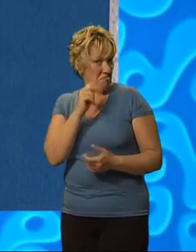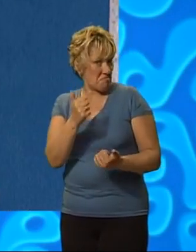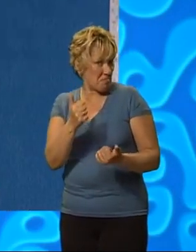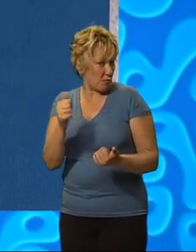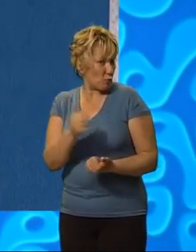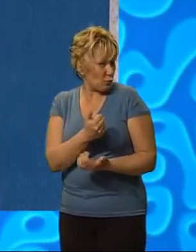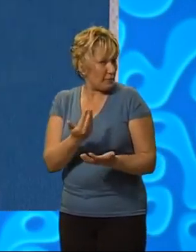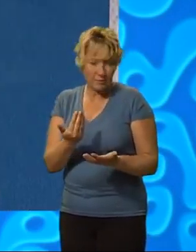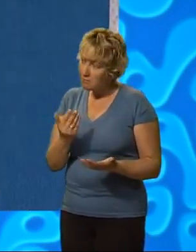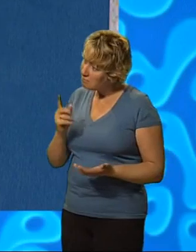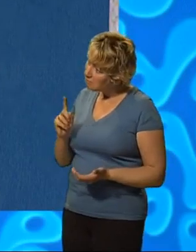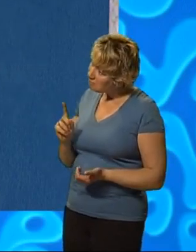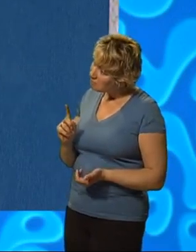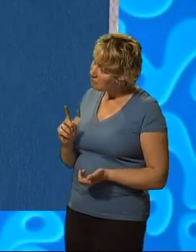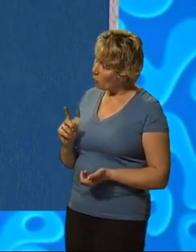good effect.